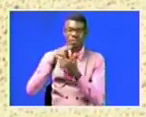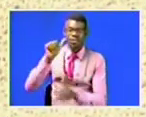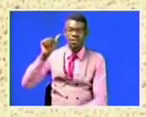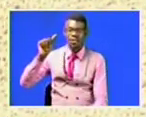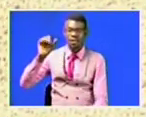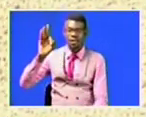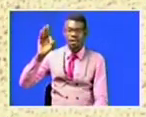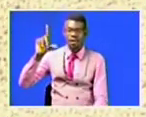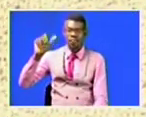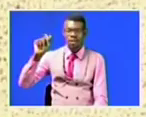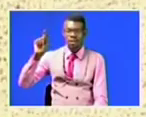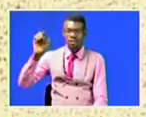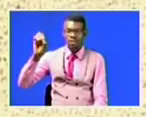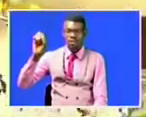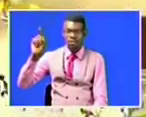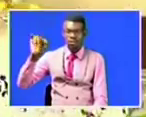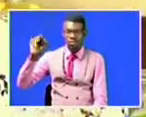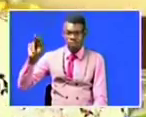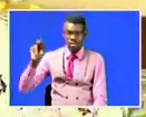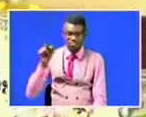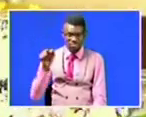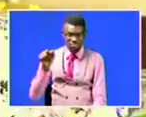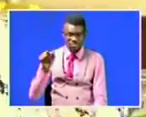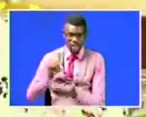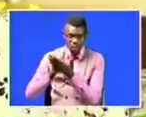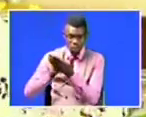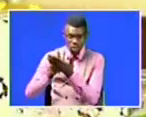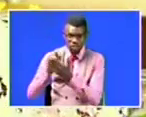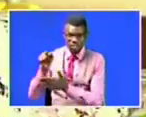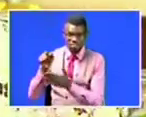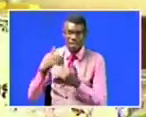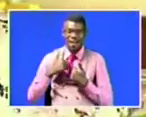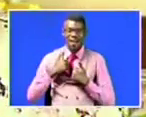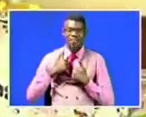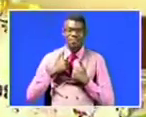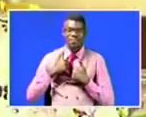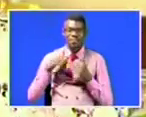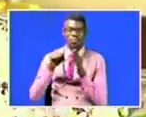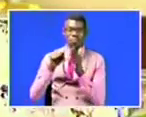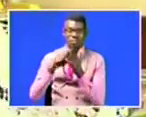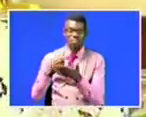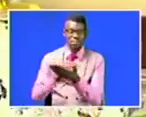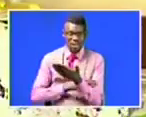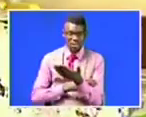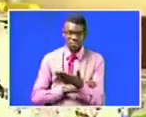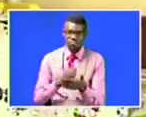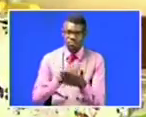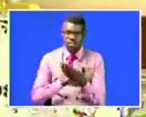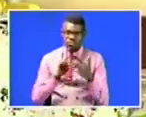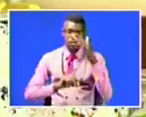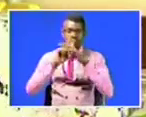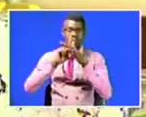are non-human carcinogens. Aflatoxin will cause carcinogenic effects, and usually the most common types of cancer you'll get